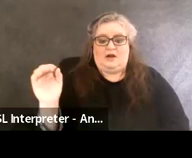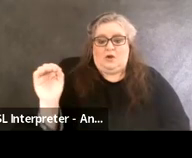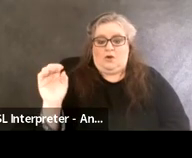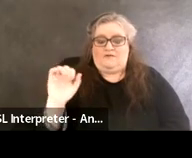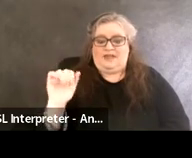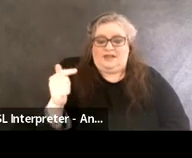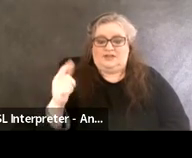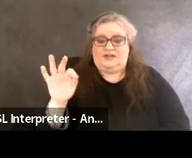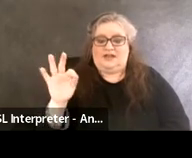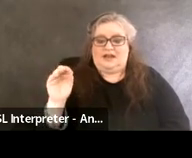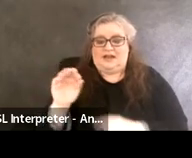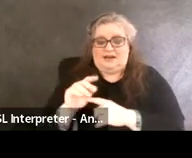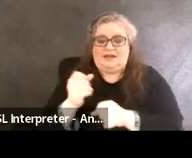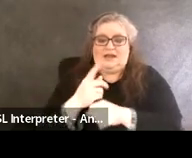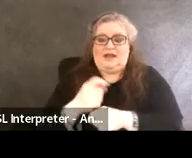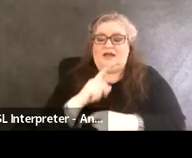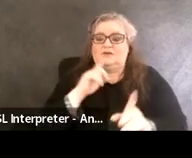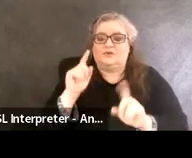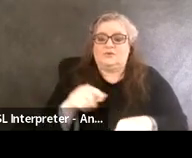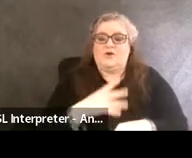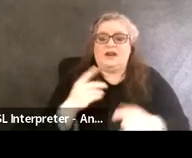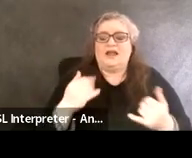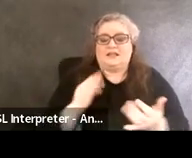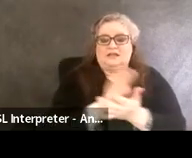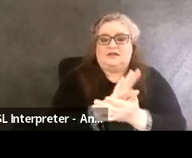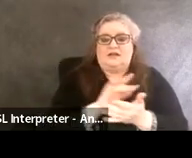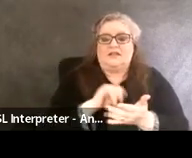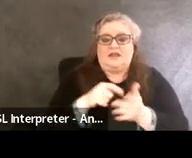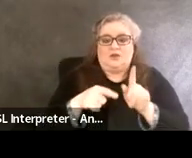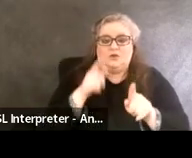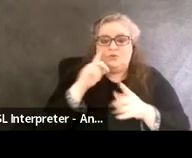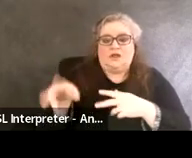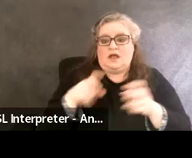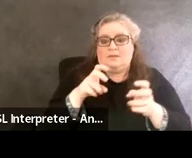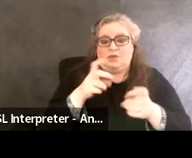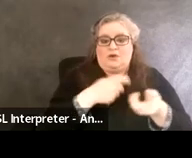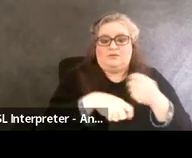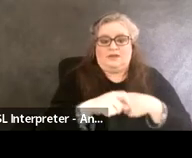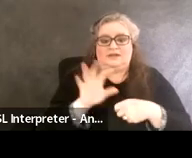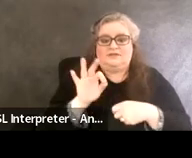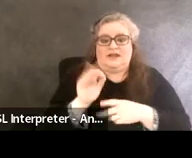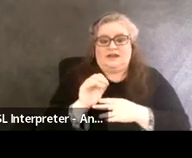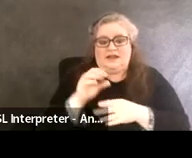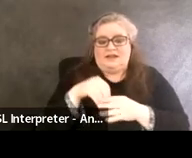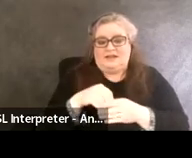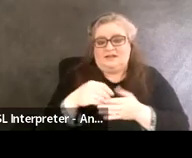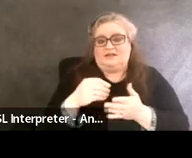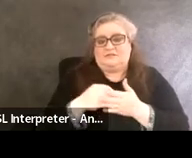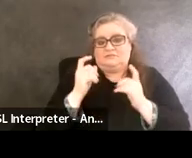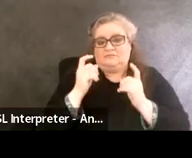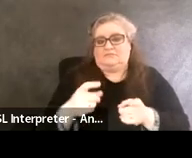AG 990 annual report. And this is the document that you will be uploading in place of a 990 in the grant